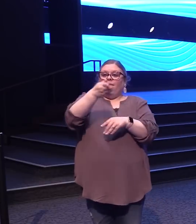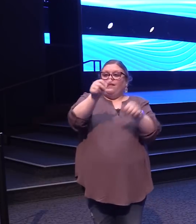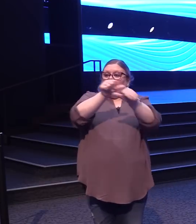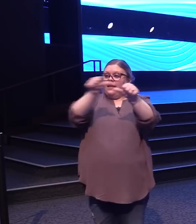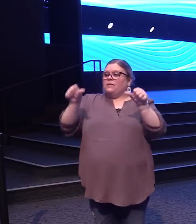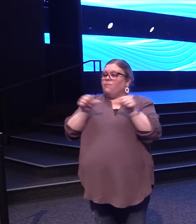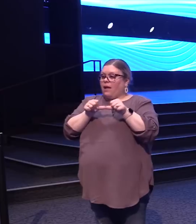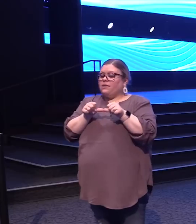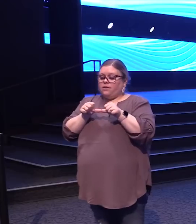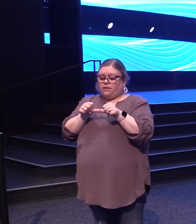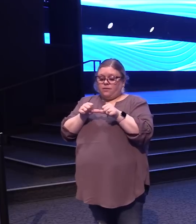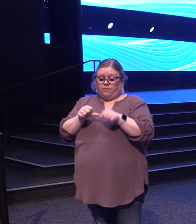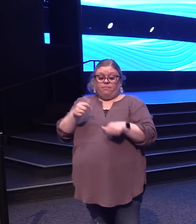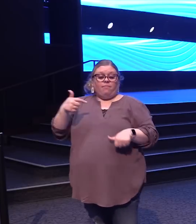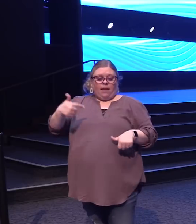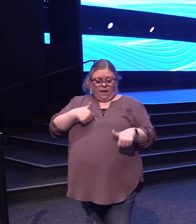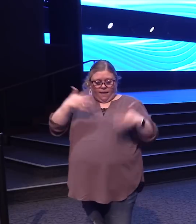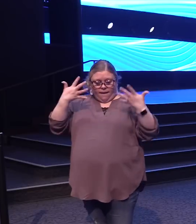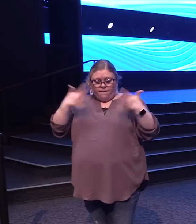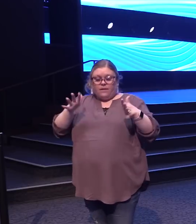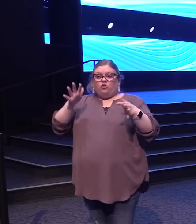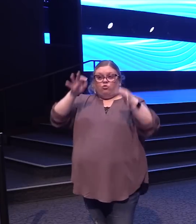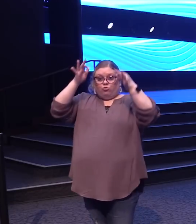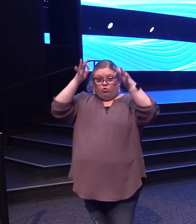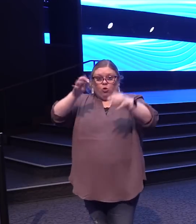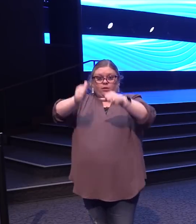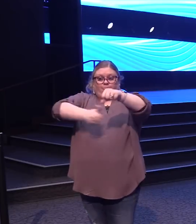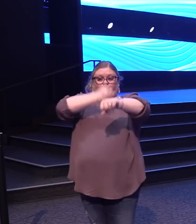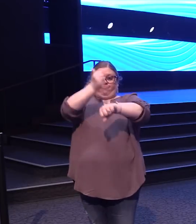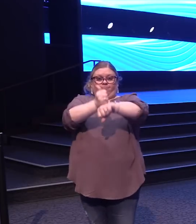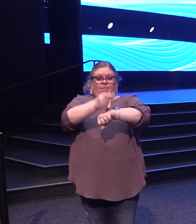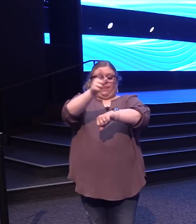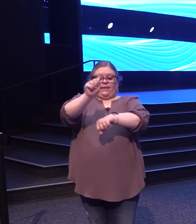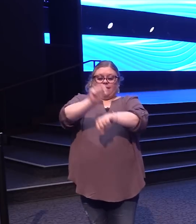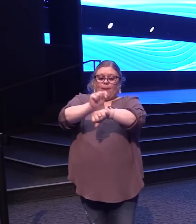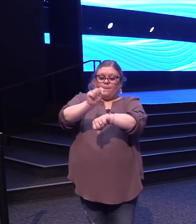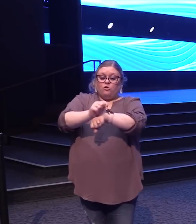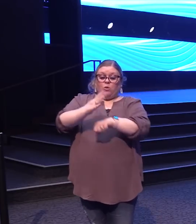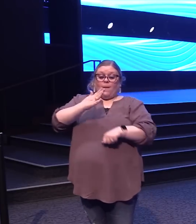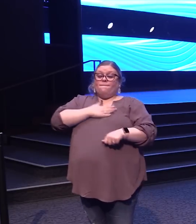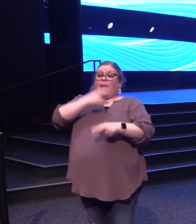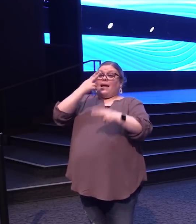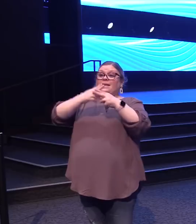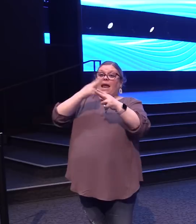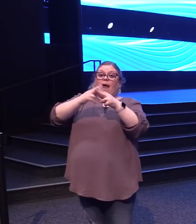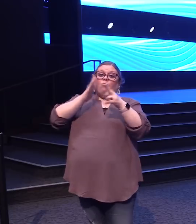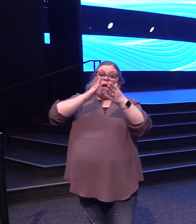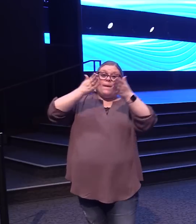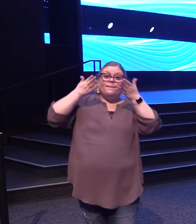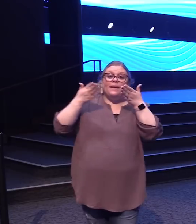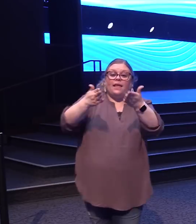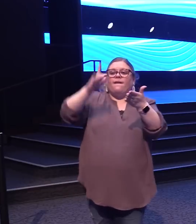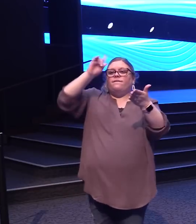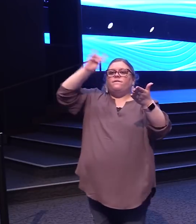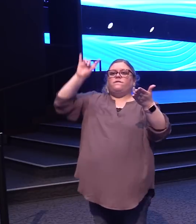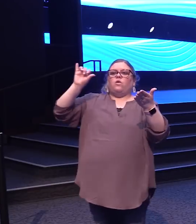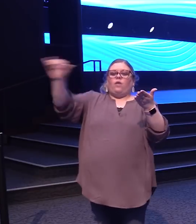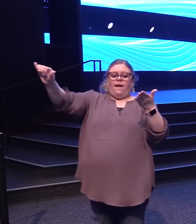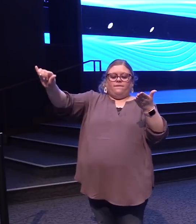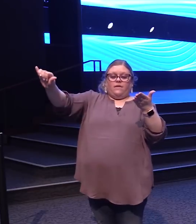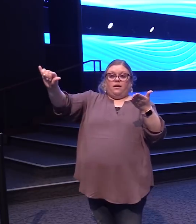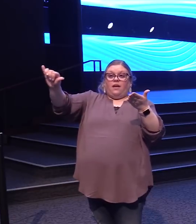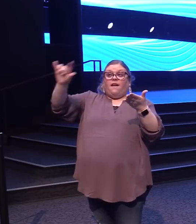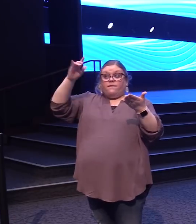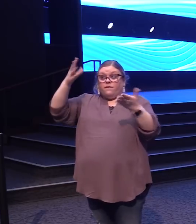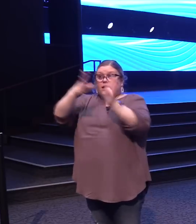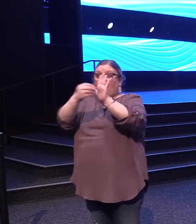place. I have chosen and consecrated this temple so that my name may be there forever. Can we all